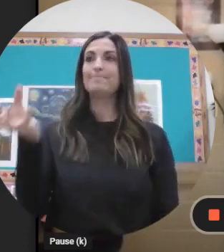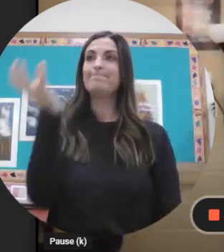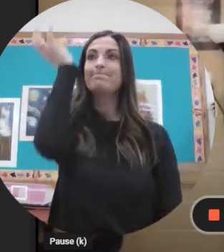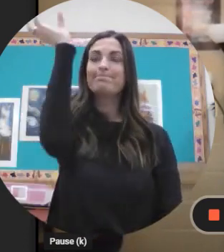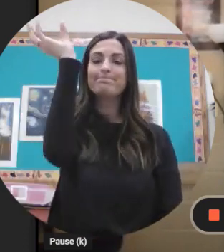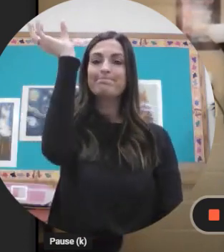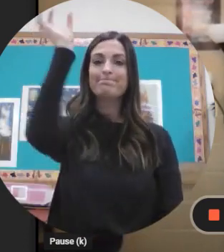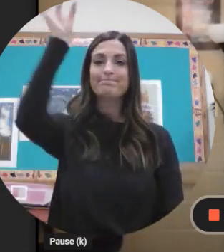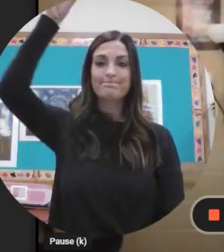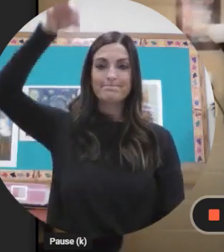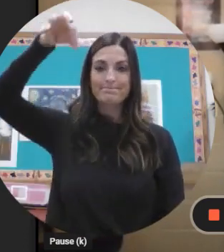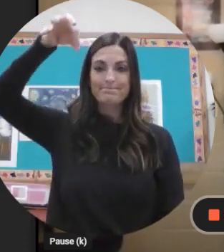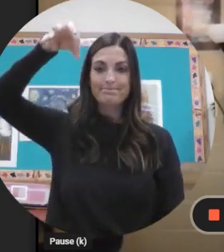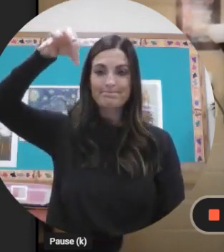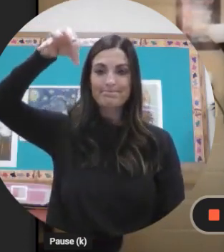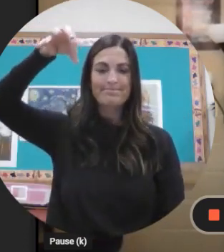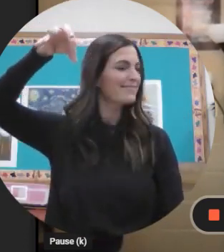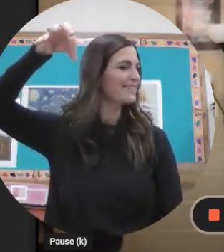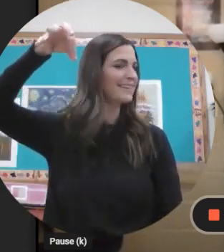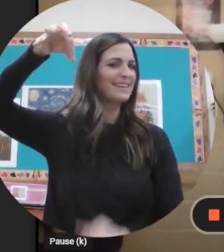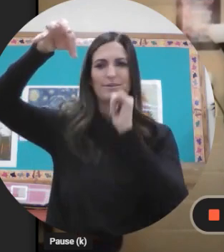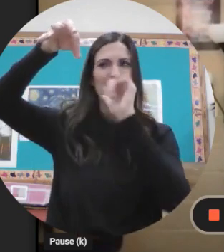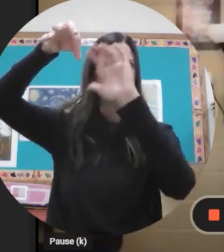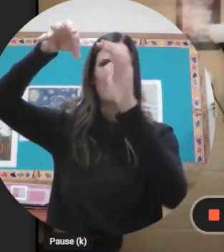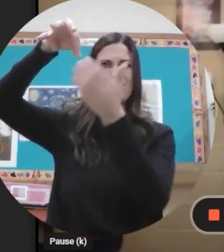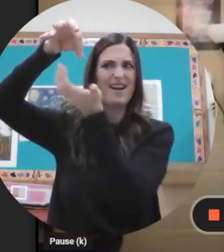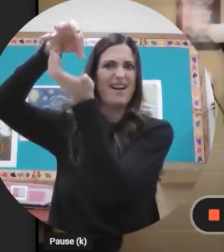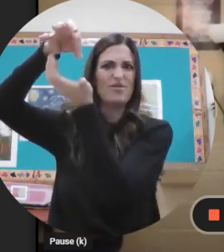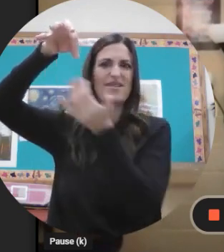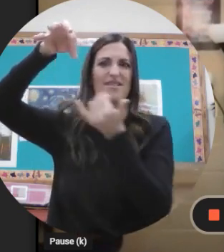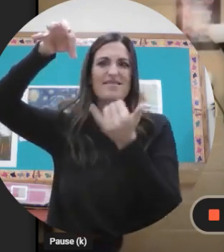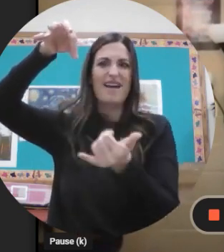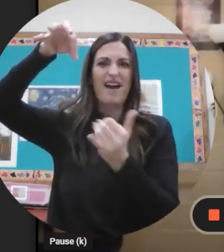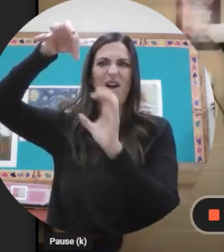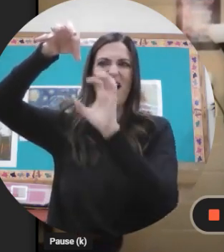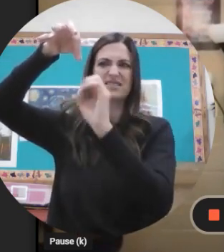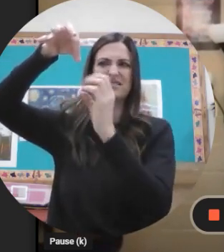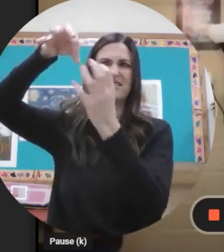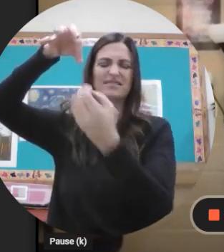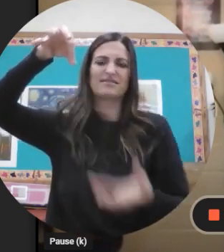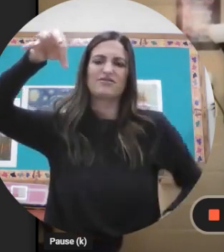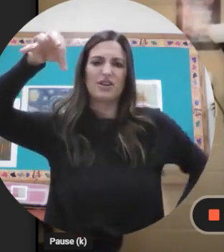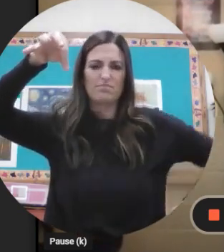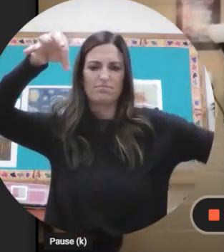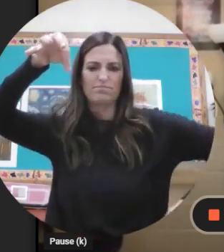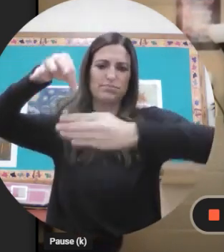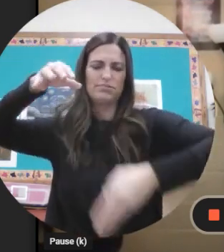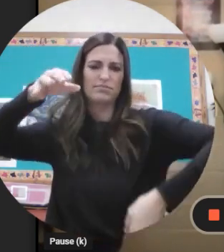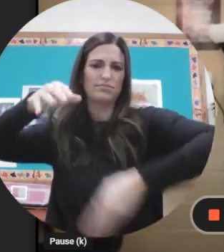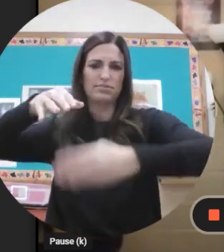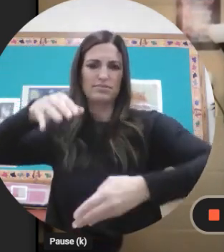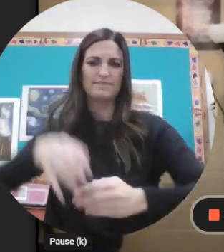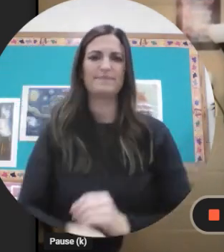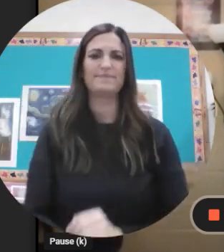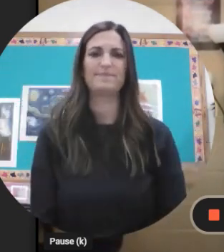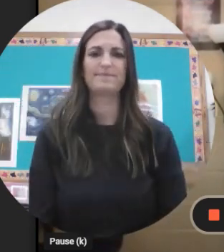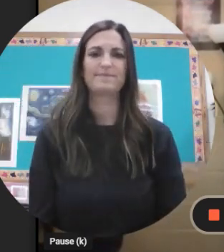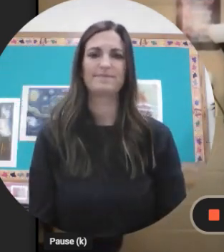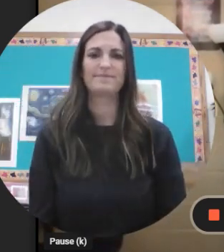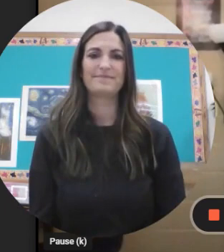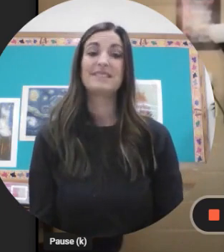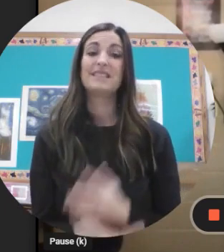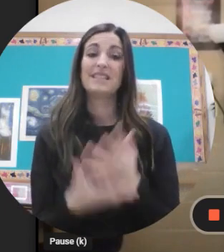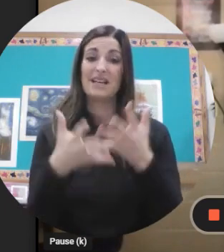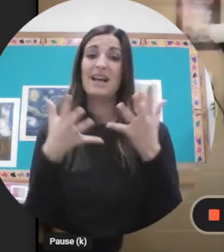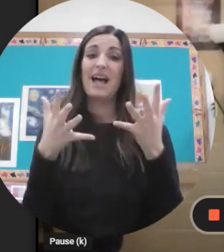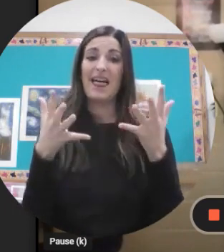tiny stem. It wasn't round anymore. It had chunks missing from being kicked around the room. There was a lot